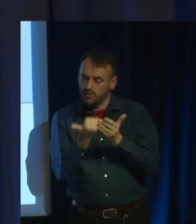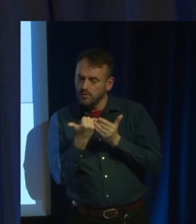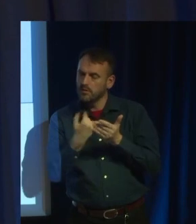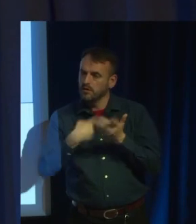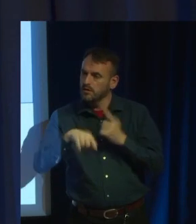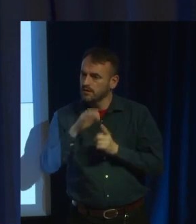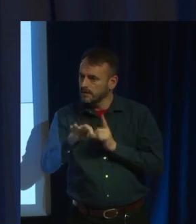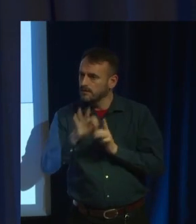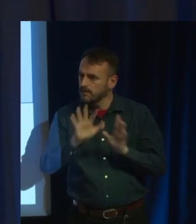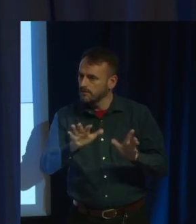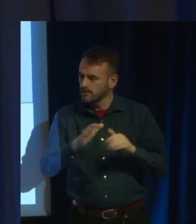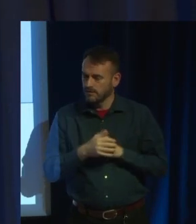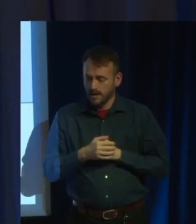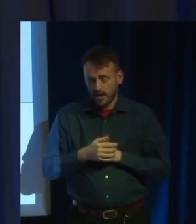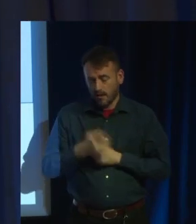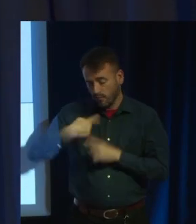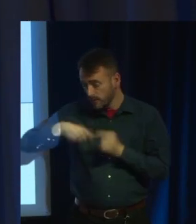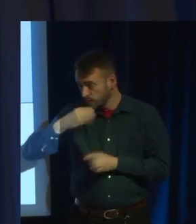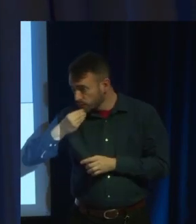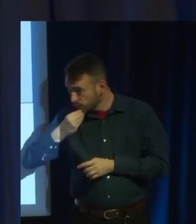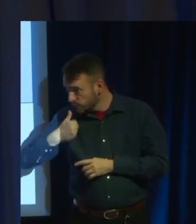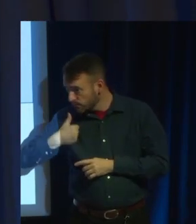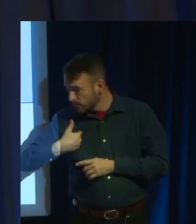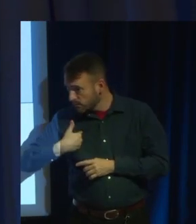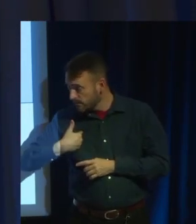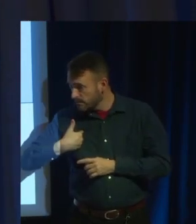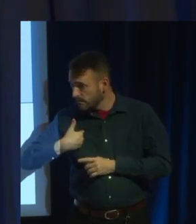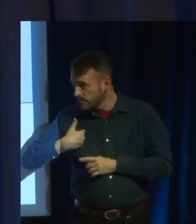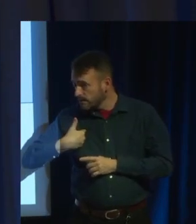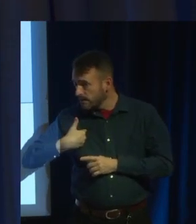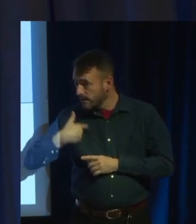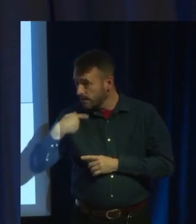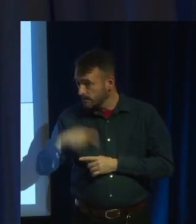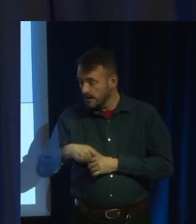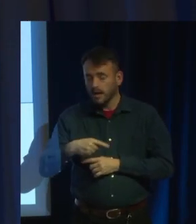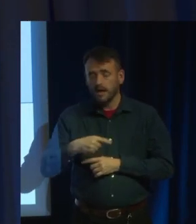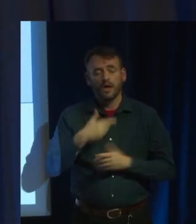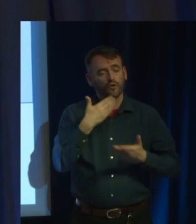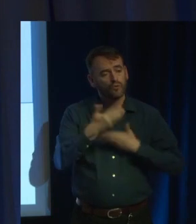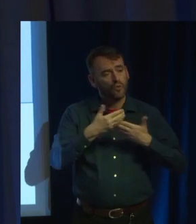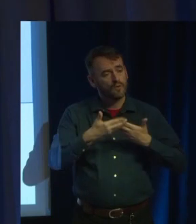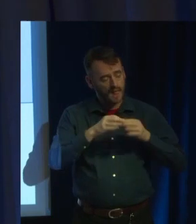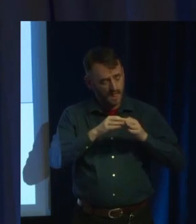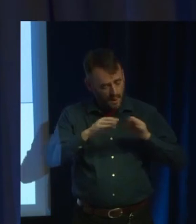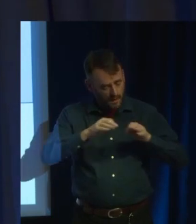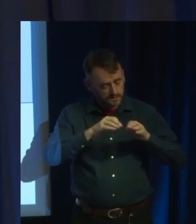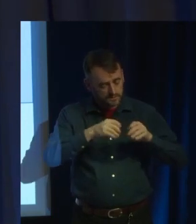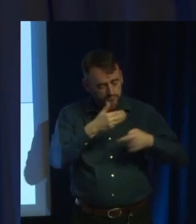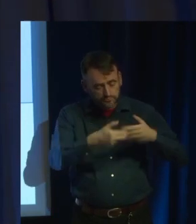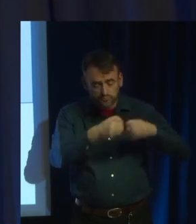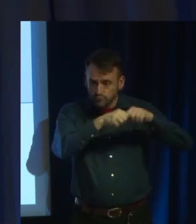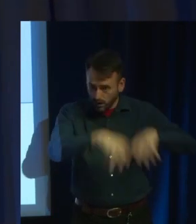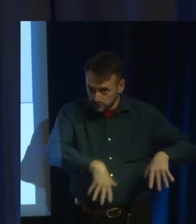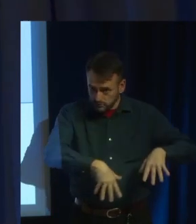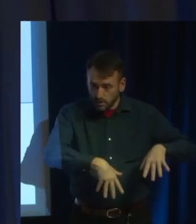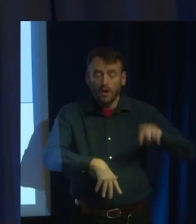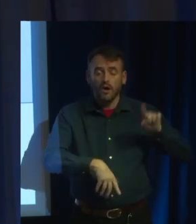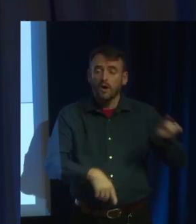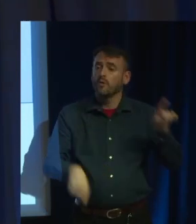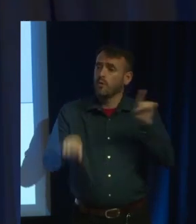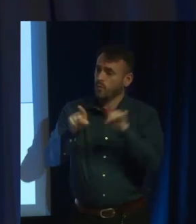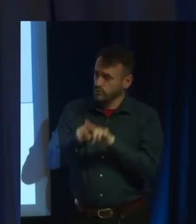for us because we don't only have branching storylines in this one, but we also have what